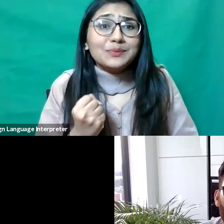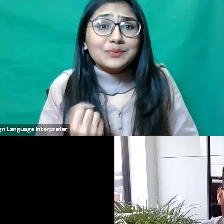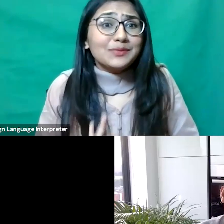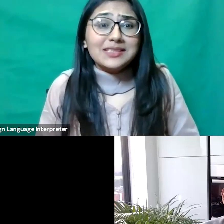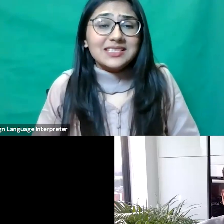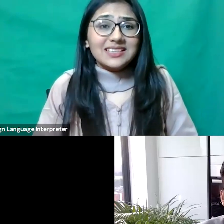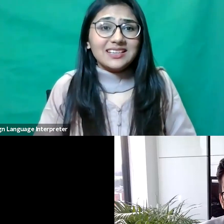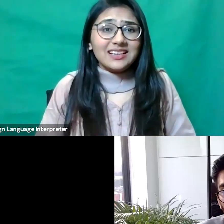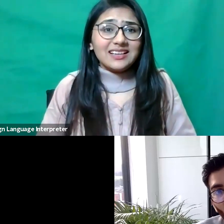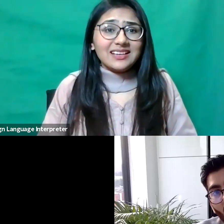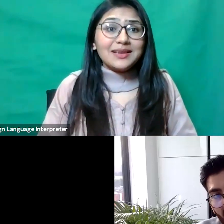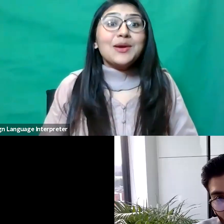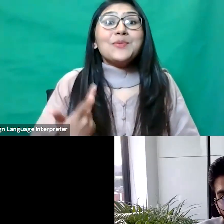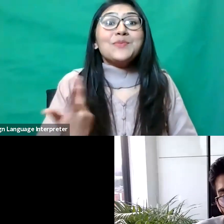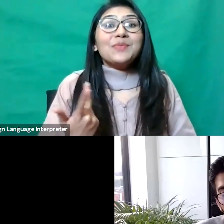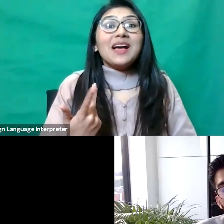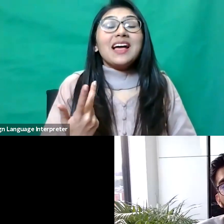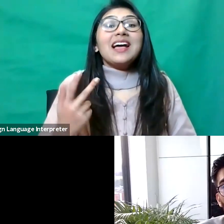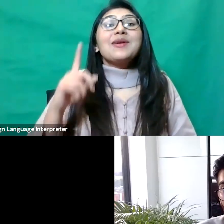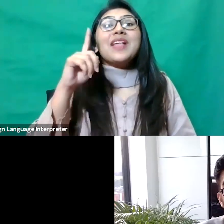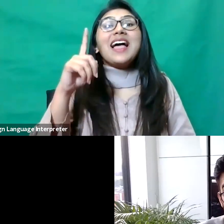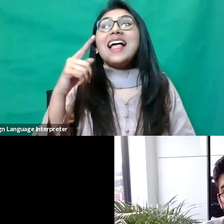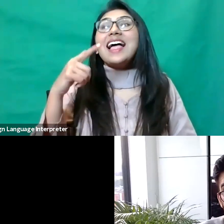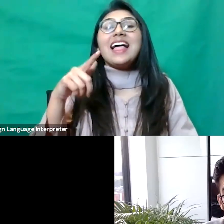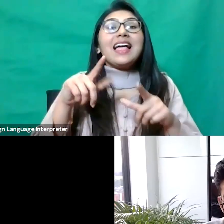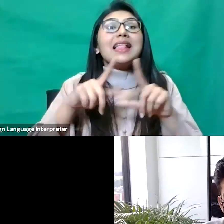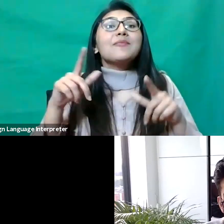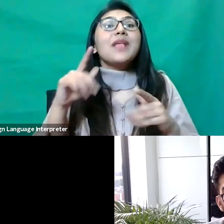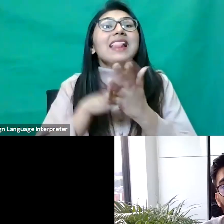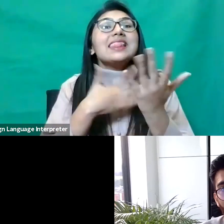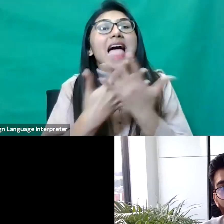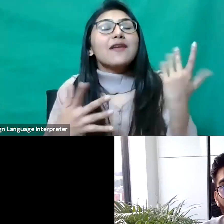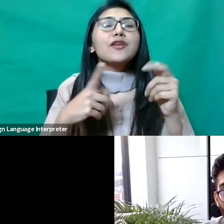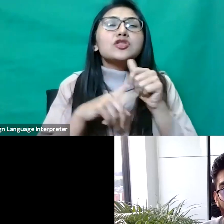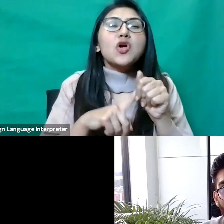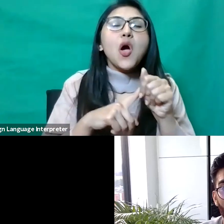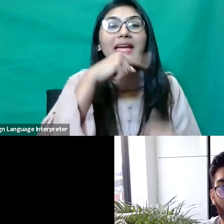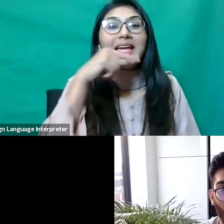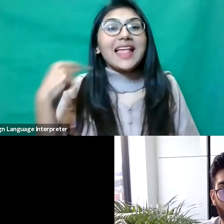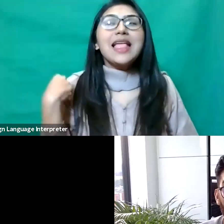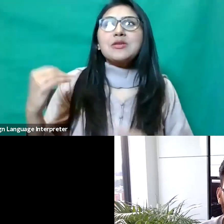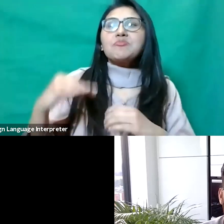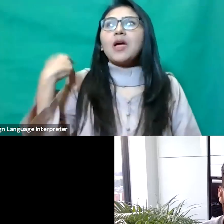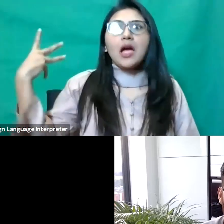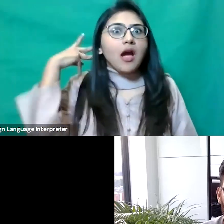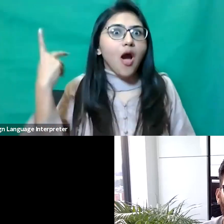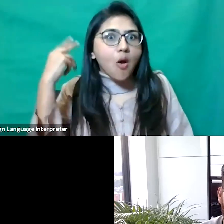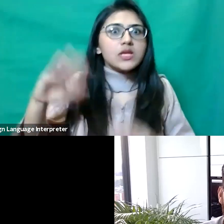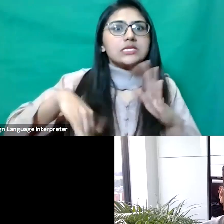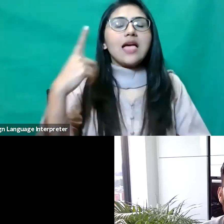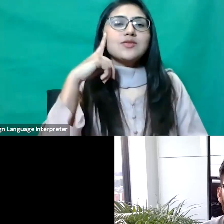that I have to speak only one language, which is English. But then obviously with my youngest